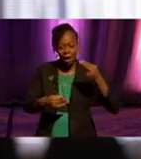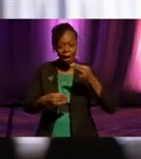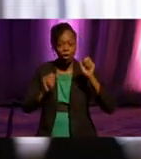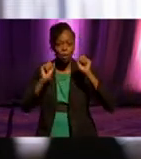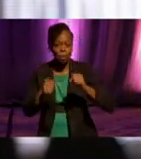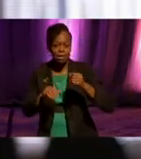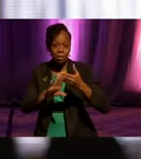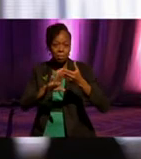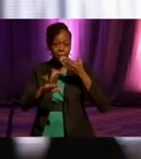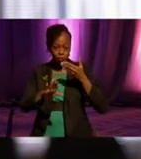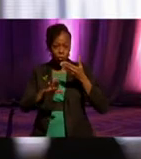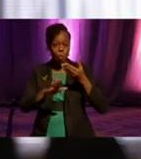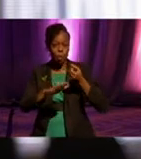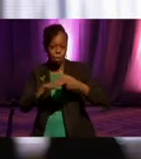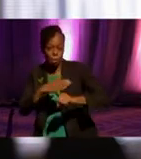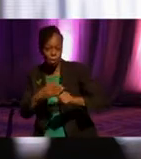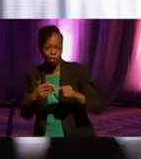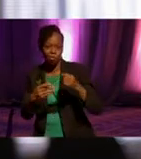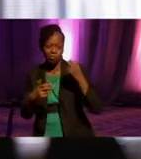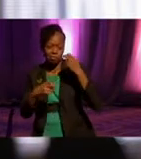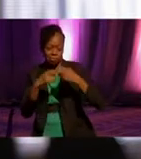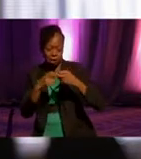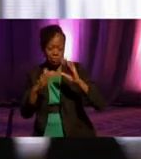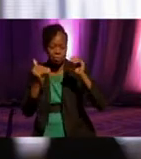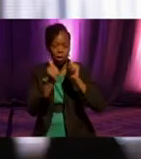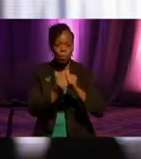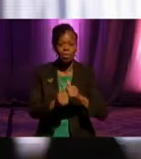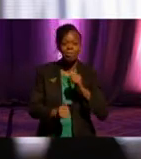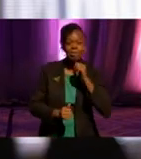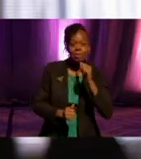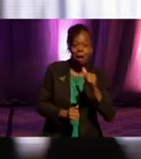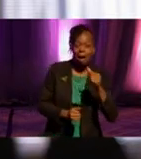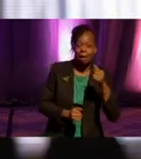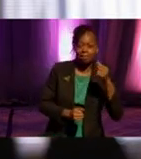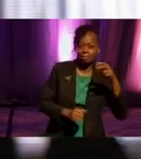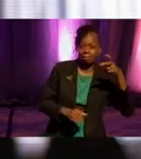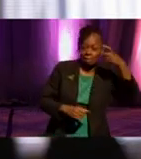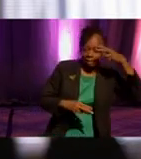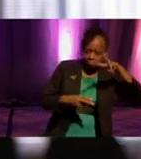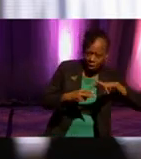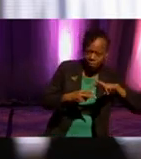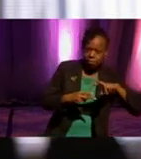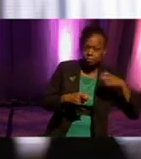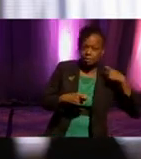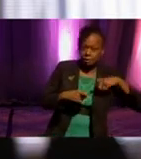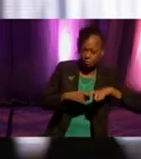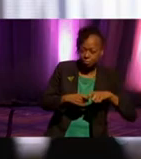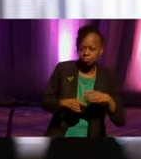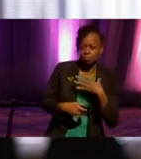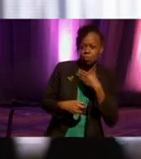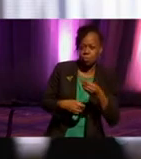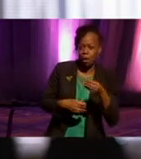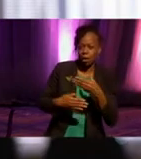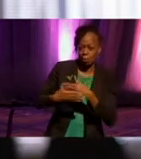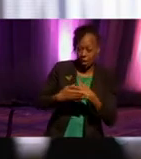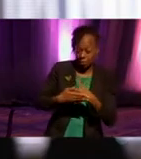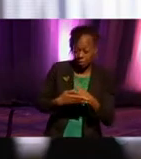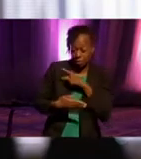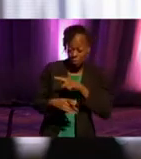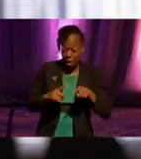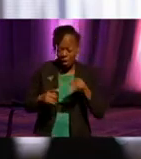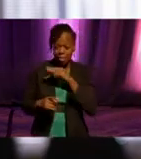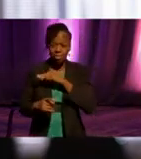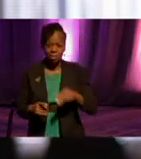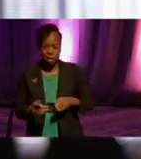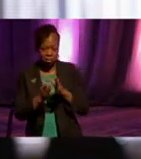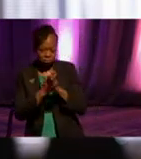than non-Hispanic white babies. Mayor Bowser's Maternal Health Initiative is changing this harsh reality by bringing